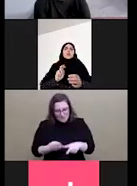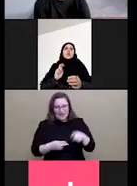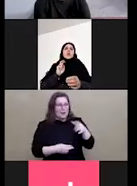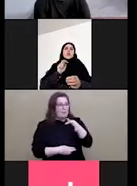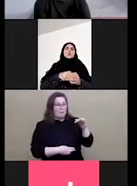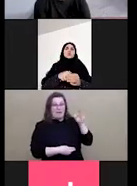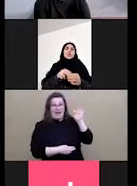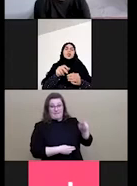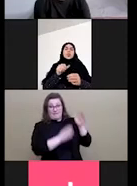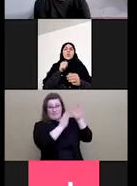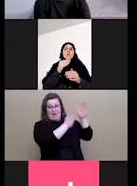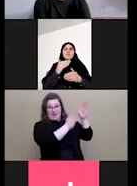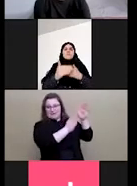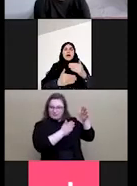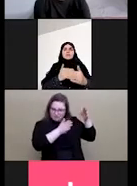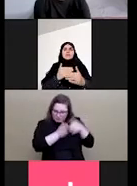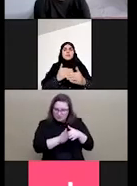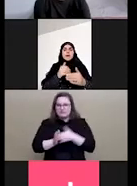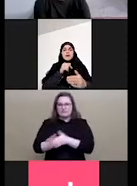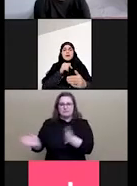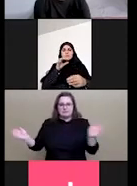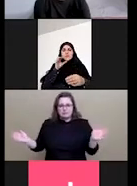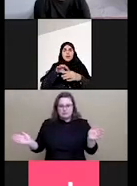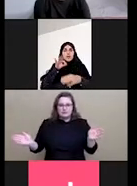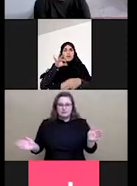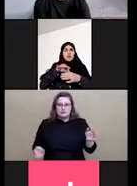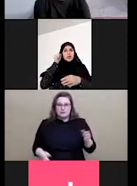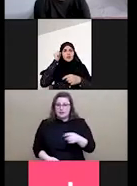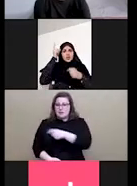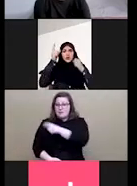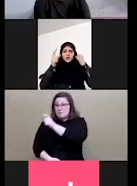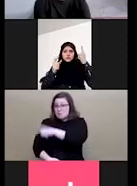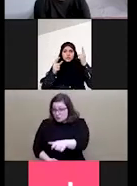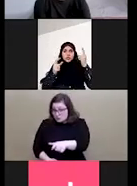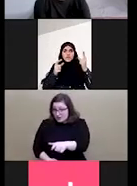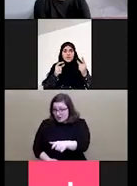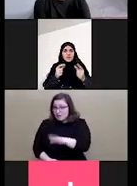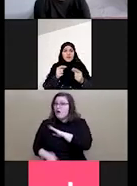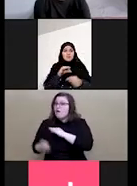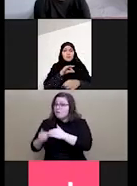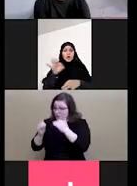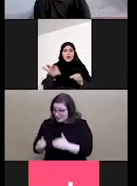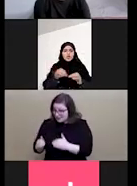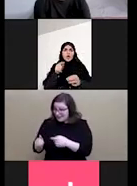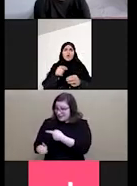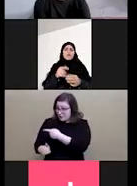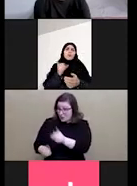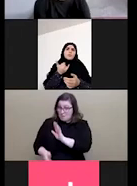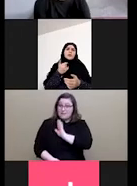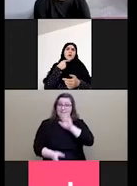basically if you have persons with disability with you